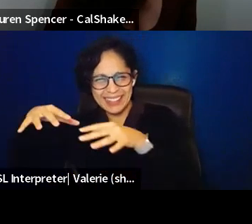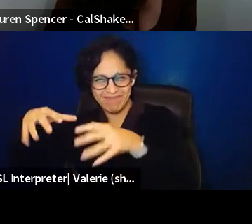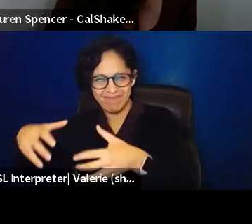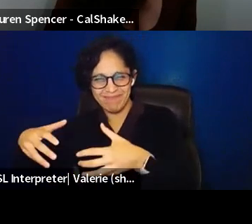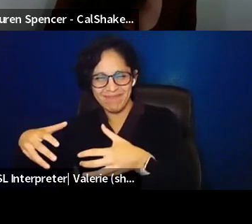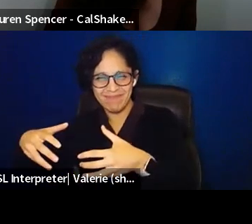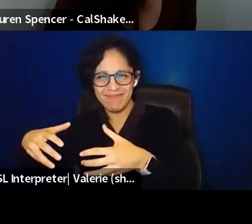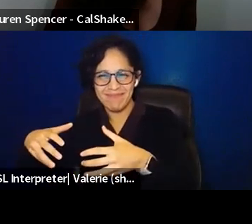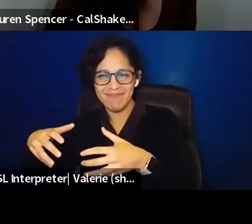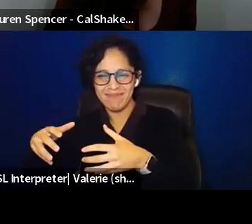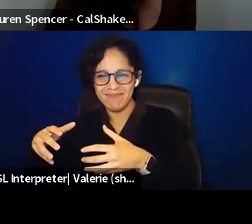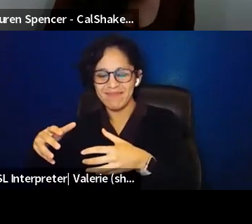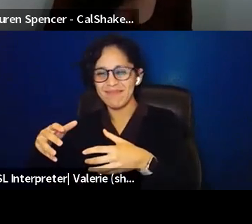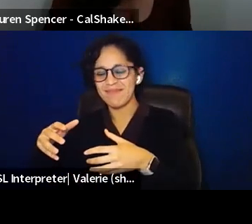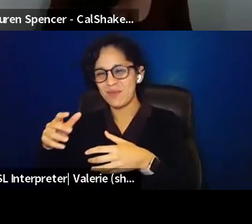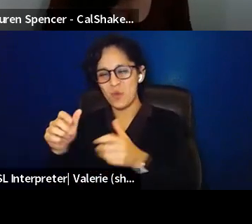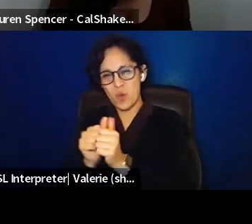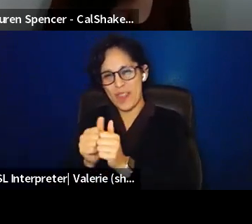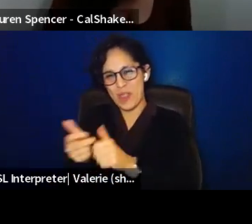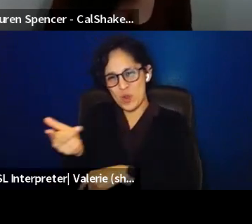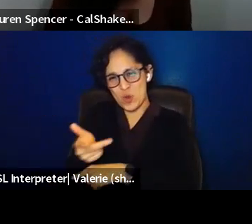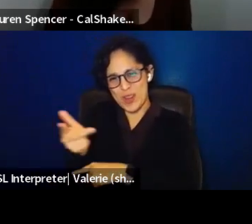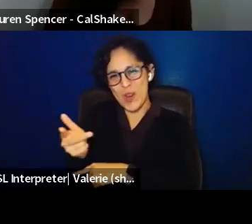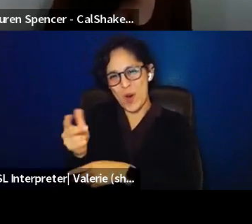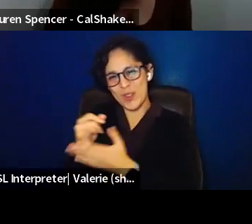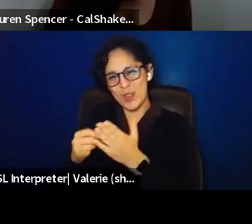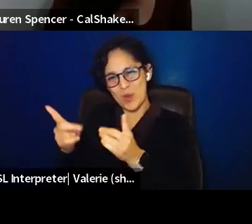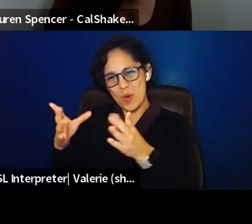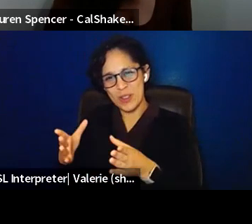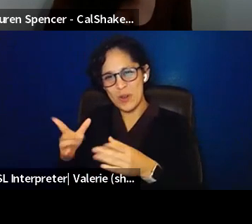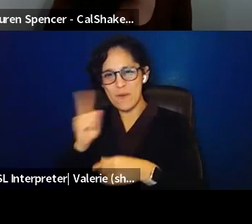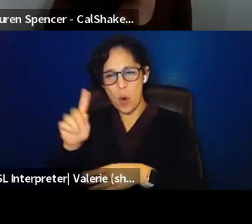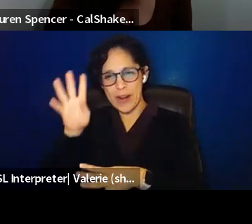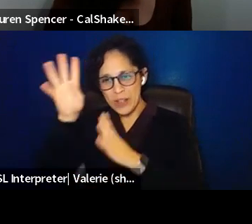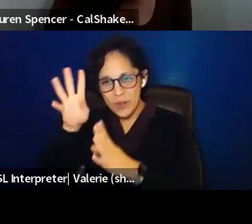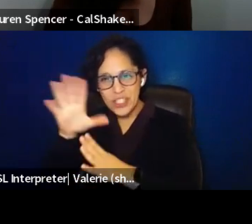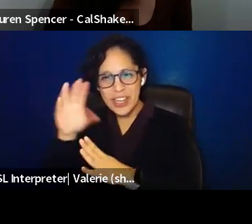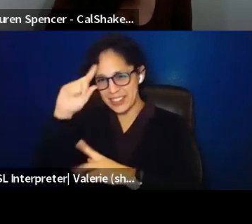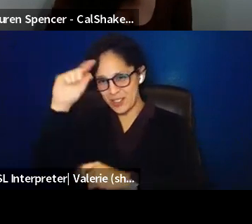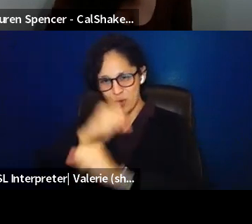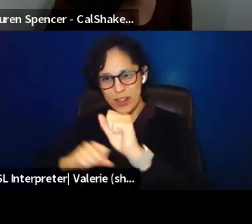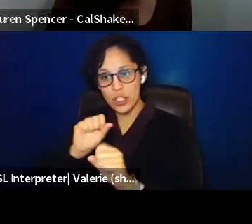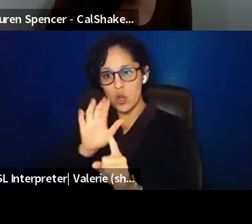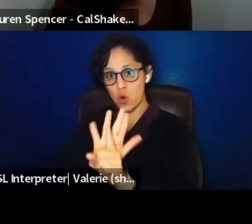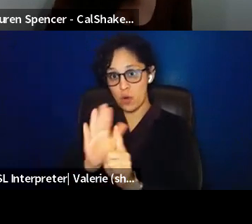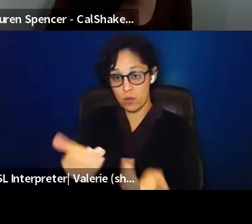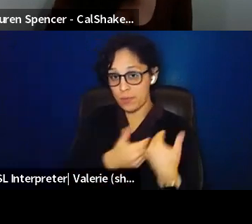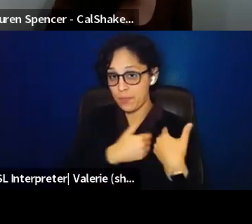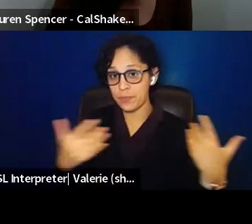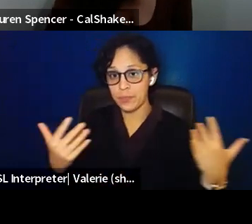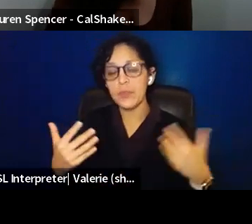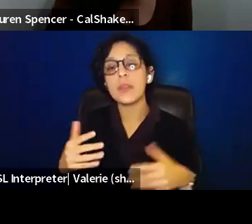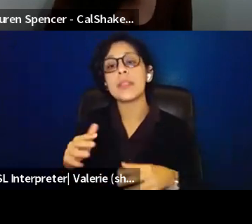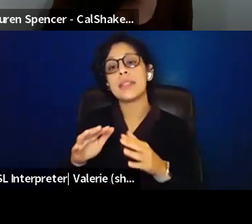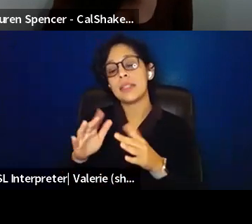the trio, associate artistic director and director of innovation and strategy. And her purview is digital